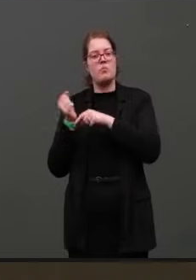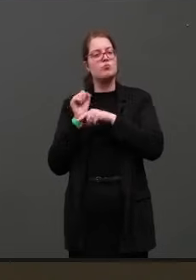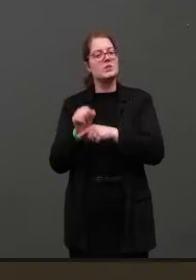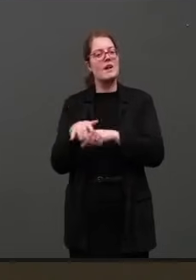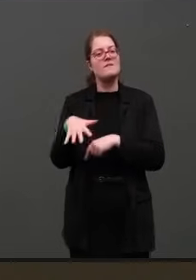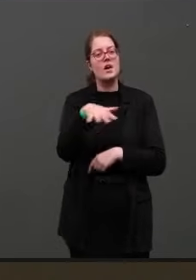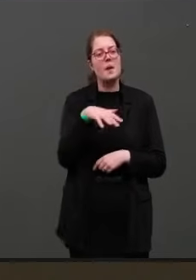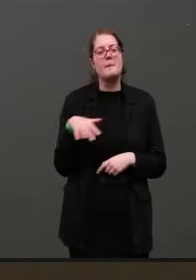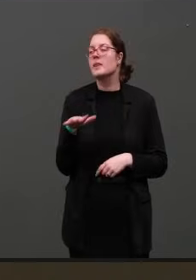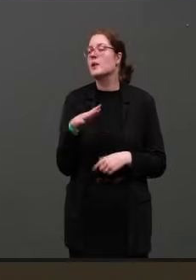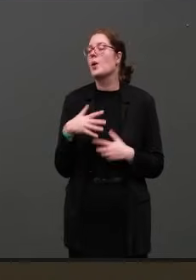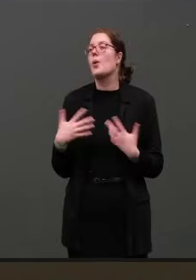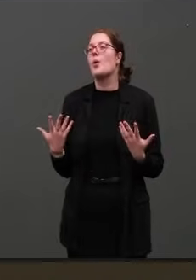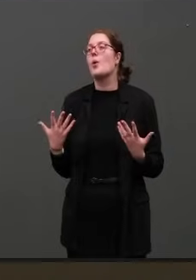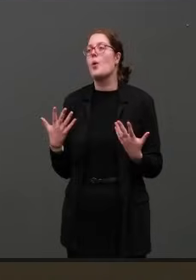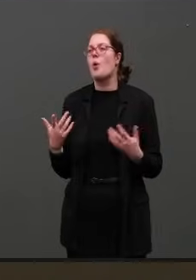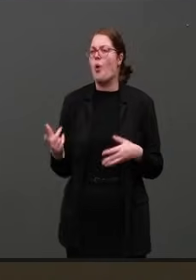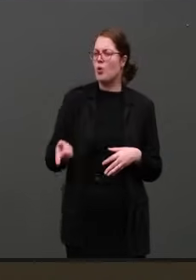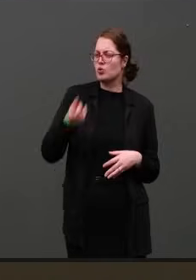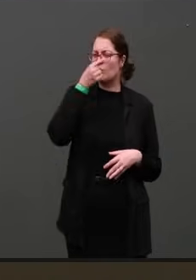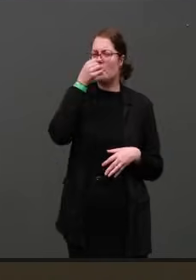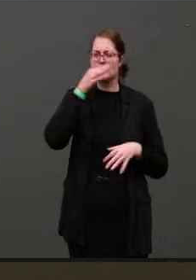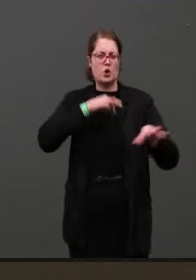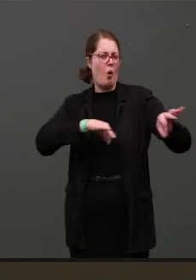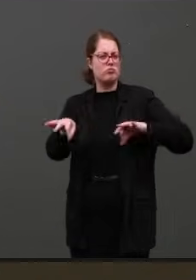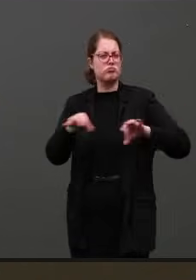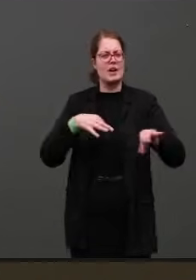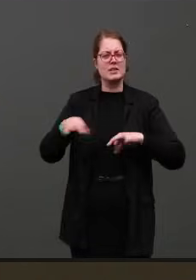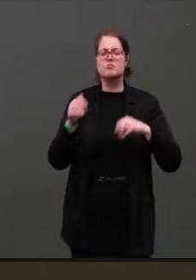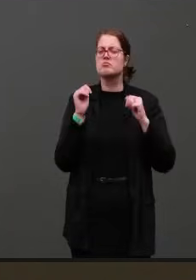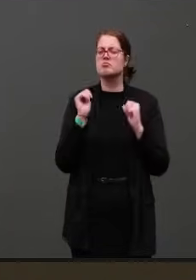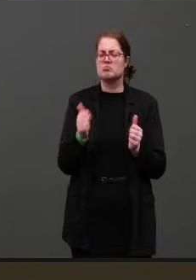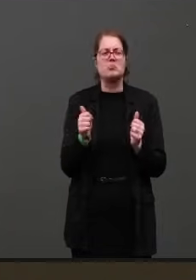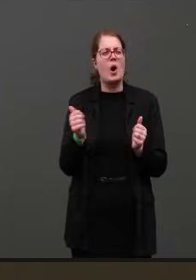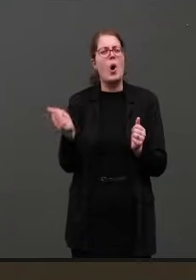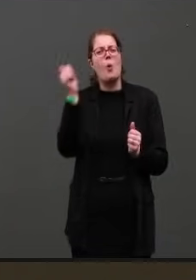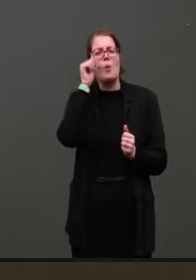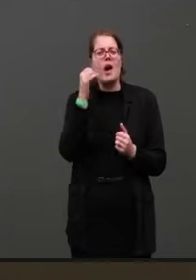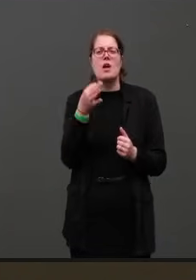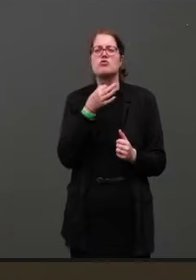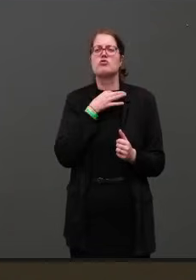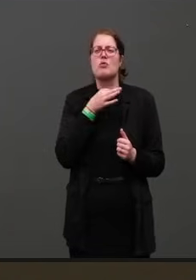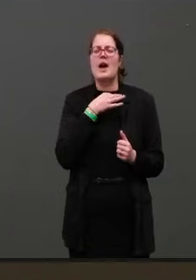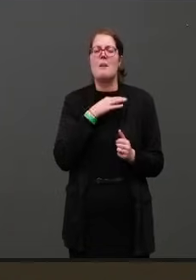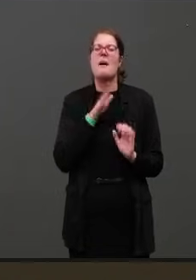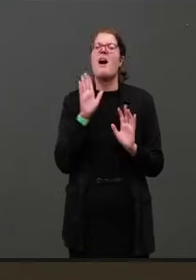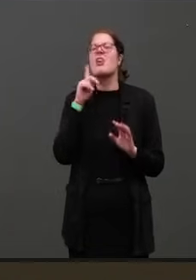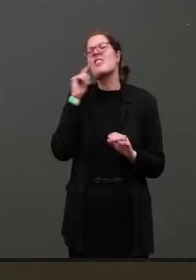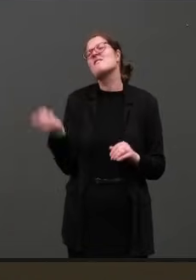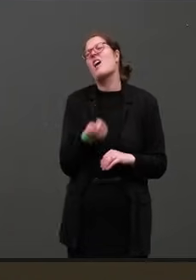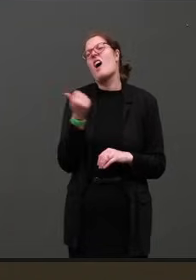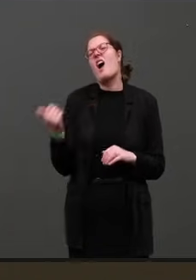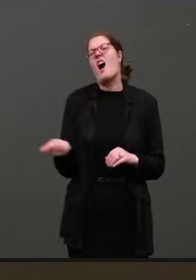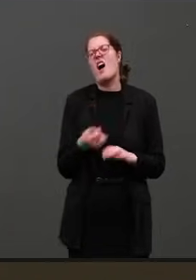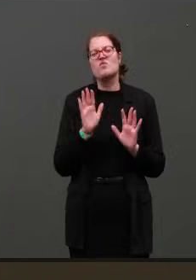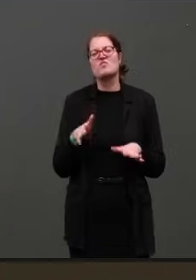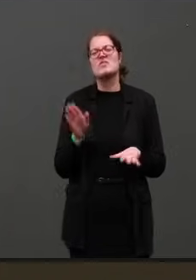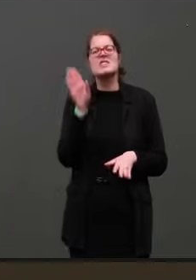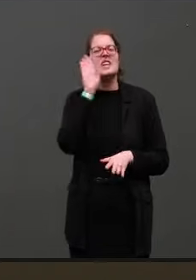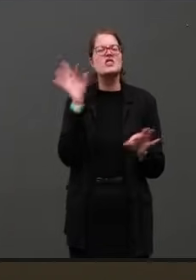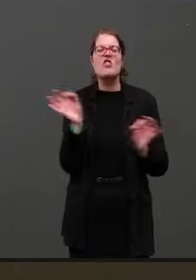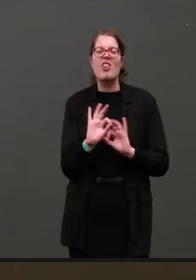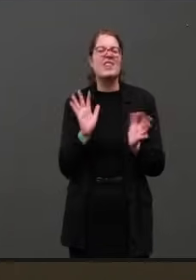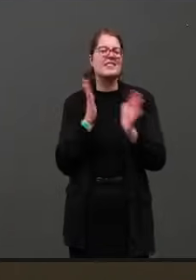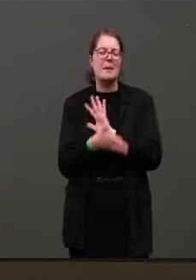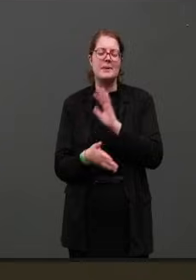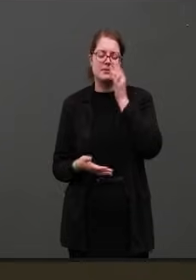mega competent operator again. They might be aware of the threat, but they simply underestimate its danger and potential damage until it's